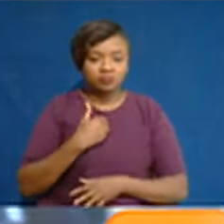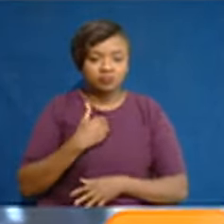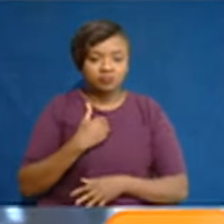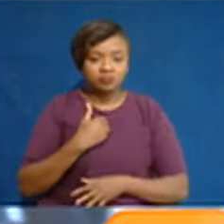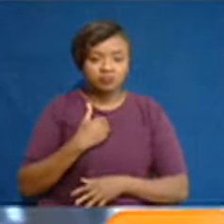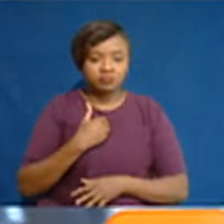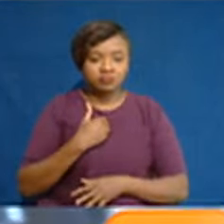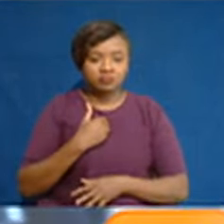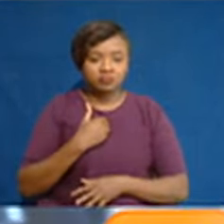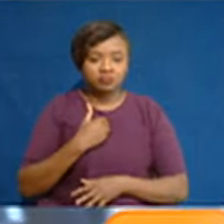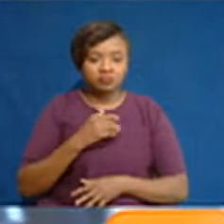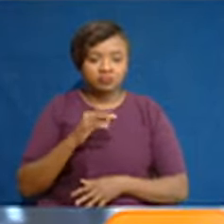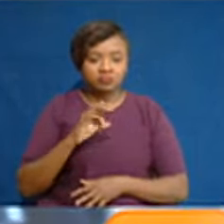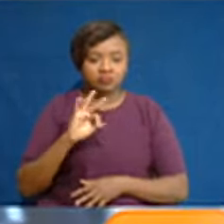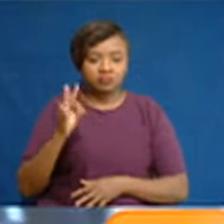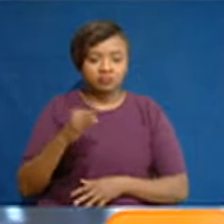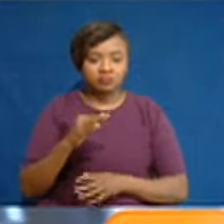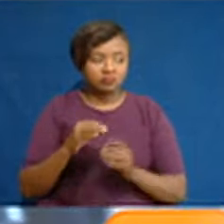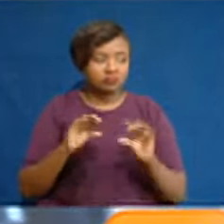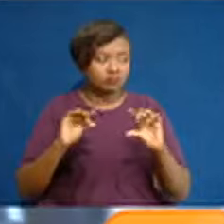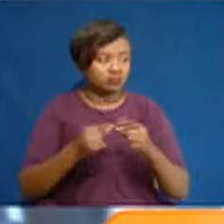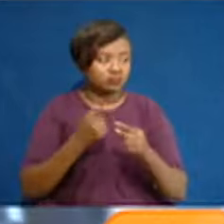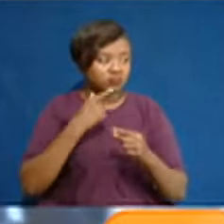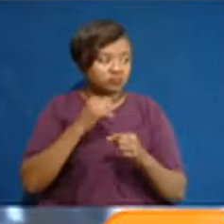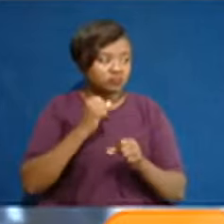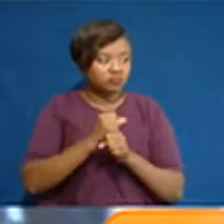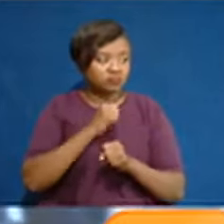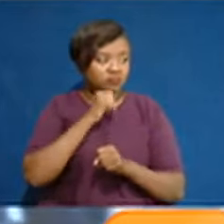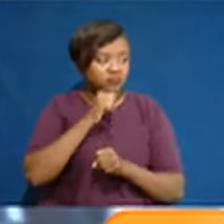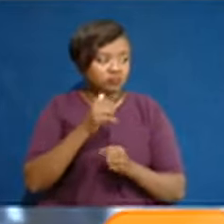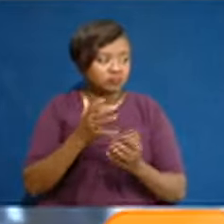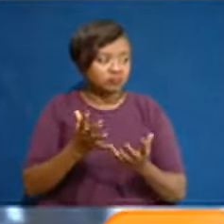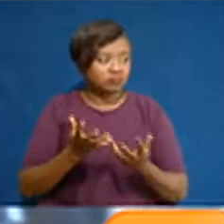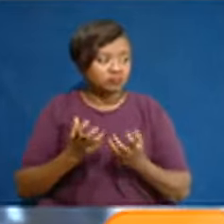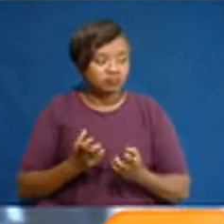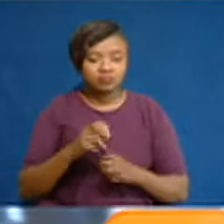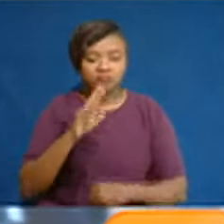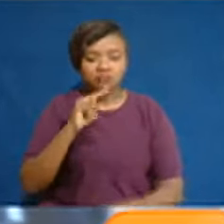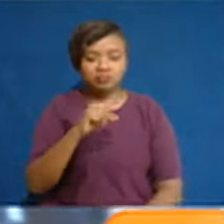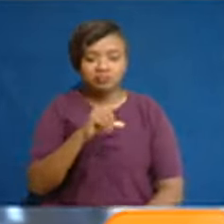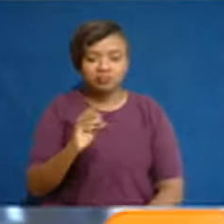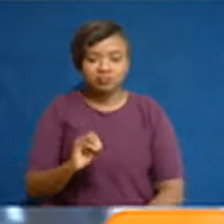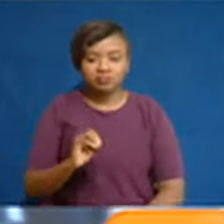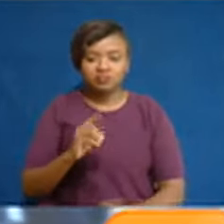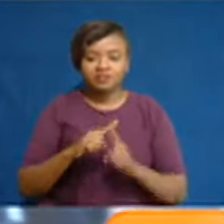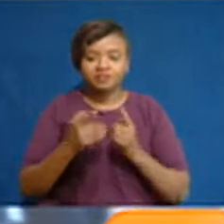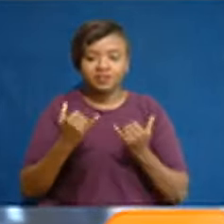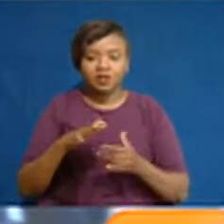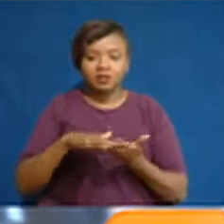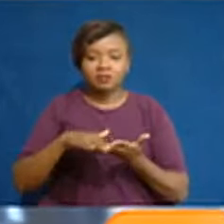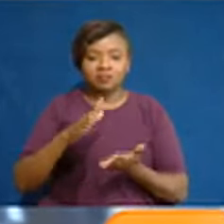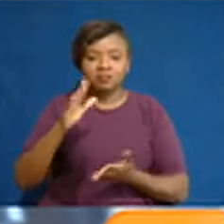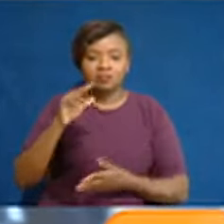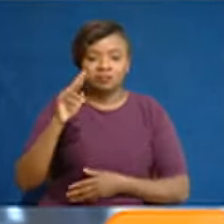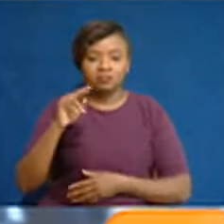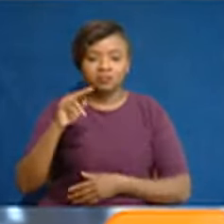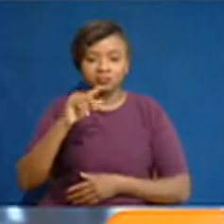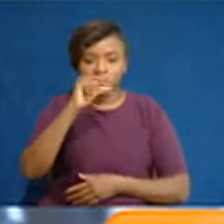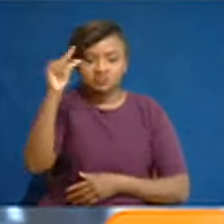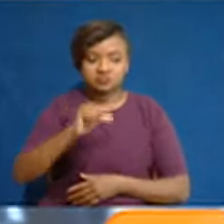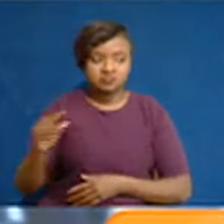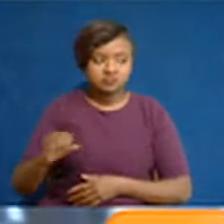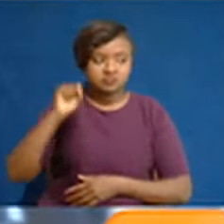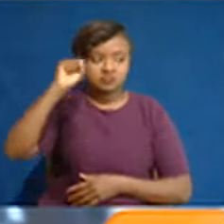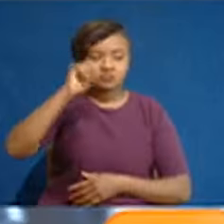Zs, that they don't require NGOs to organize them. I mean, that's the thing that I think most Gen Zs who are watching are probably feeling a bit offended, is